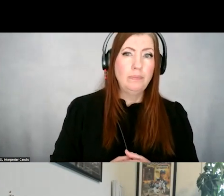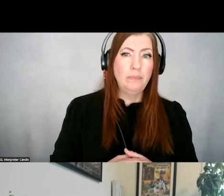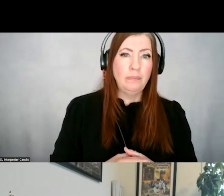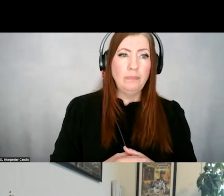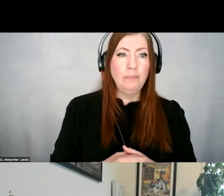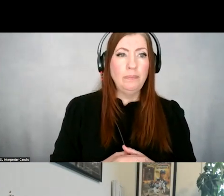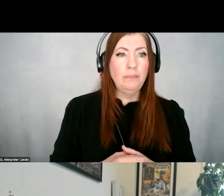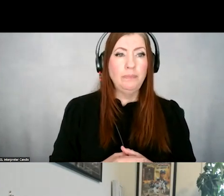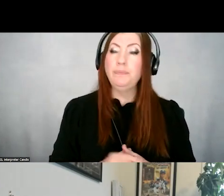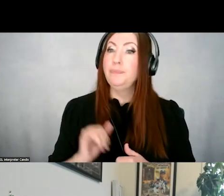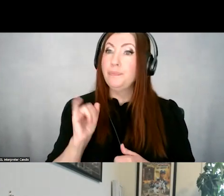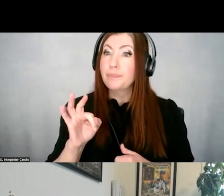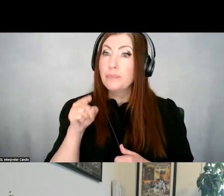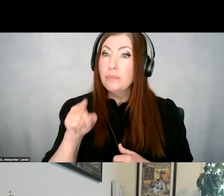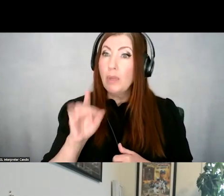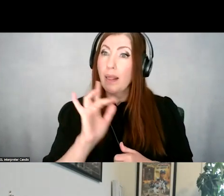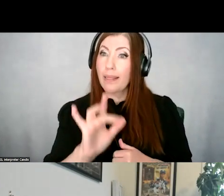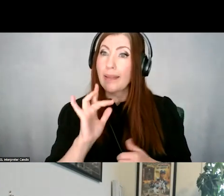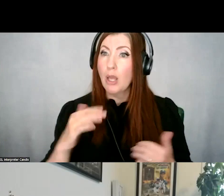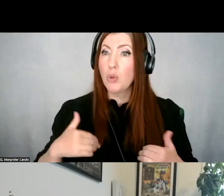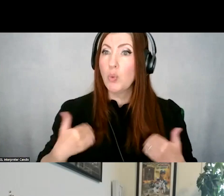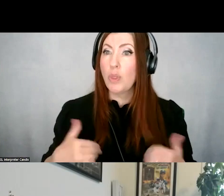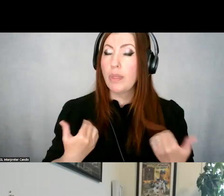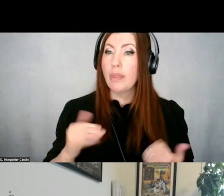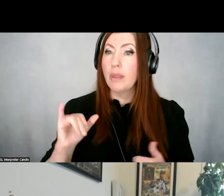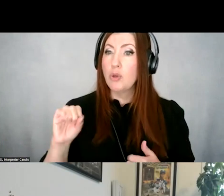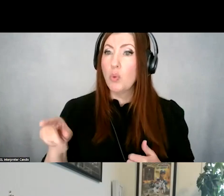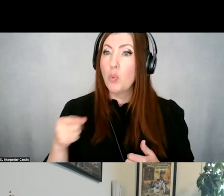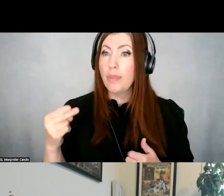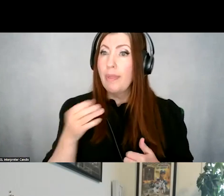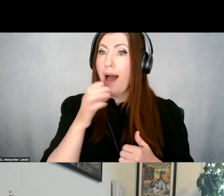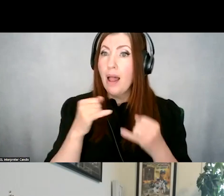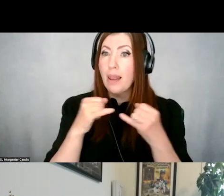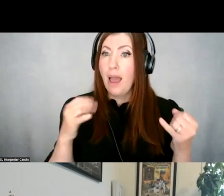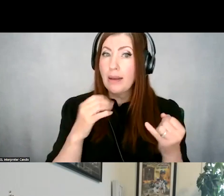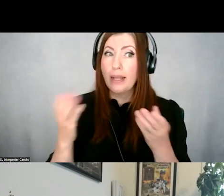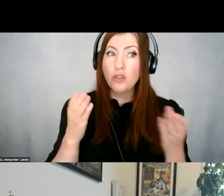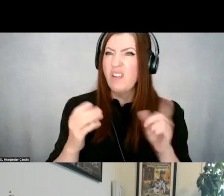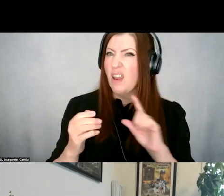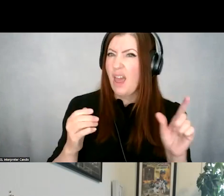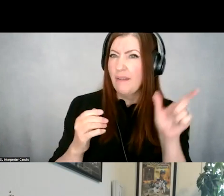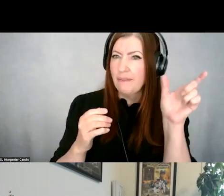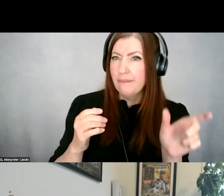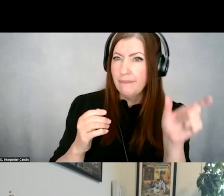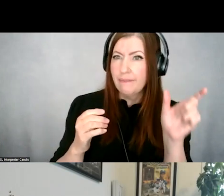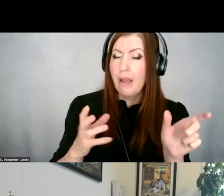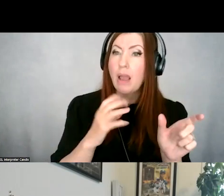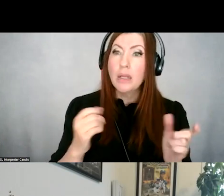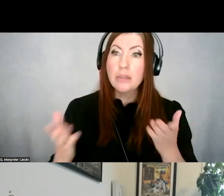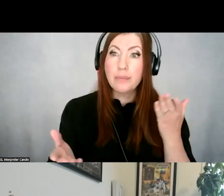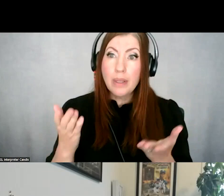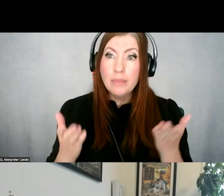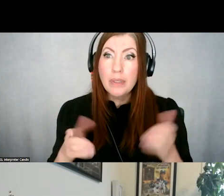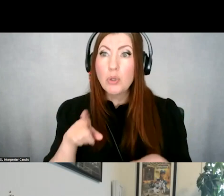If you were to click youth hotline and services on the left-hand side, and maybe